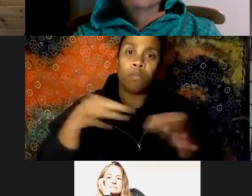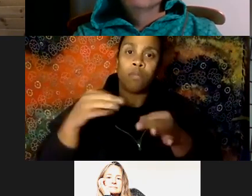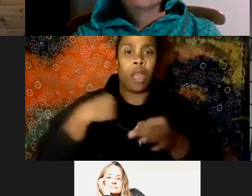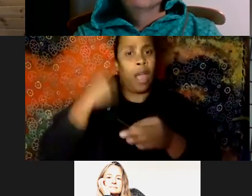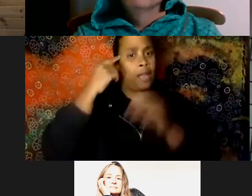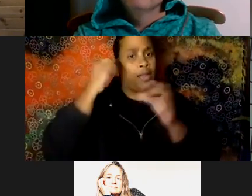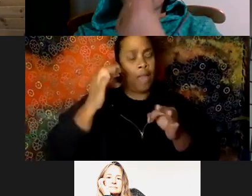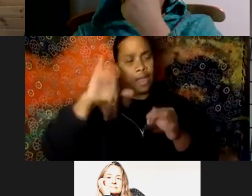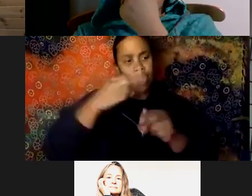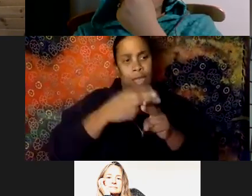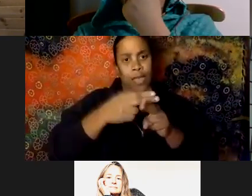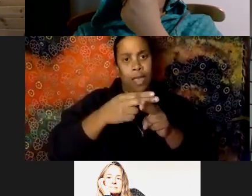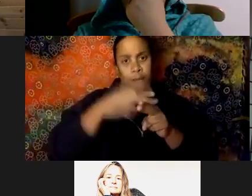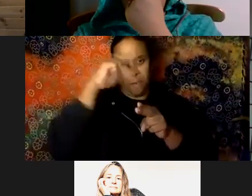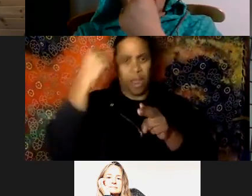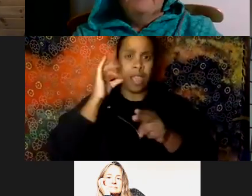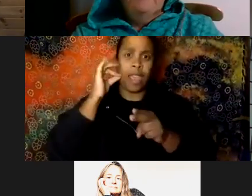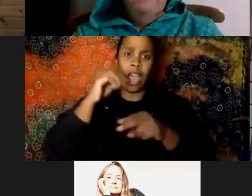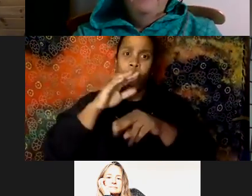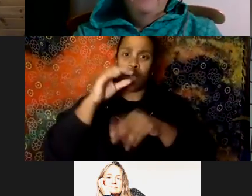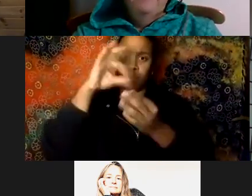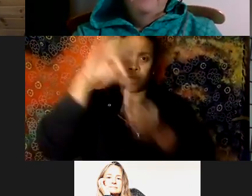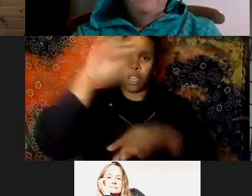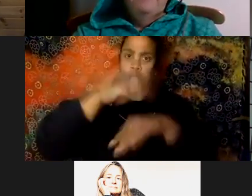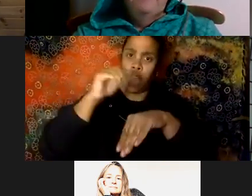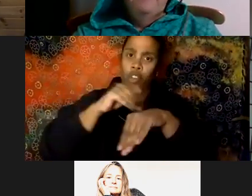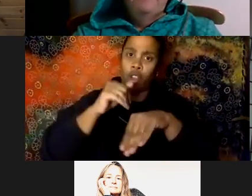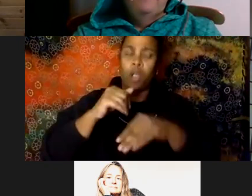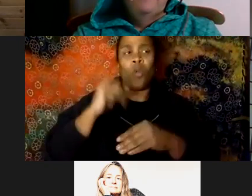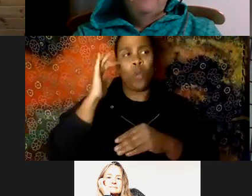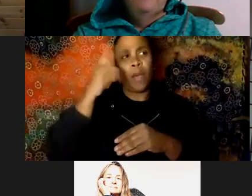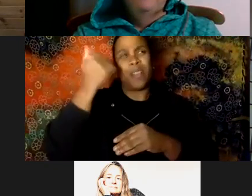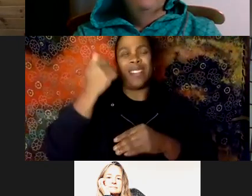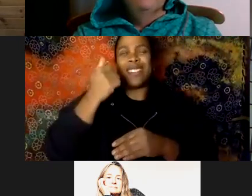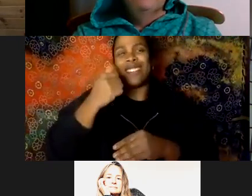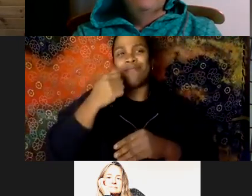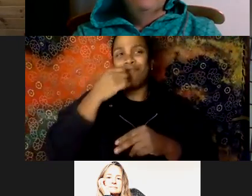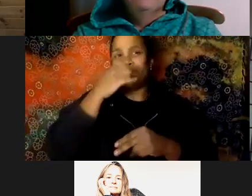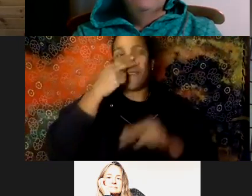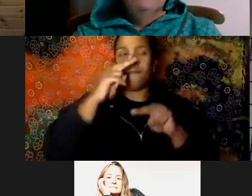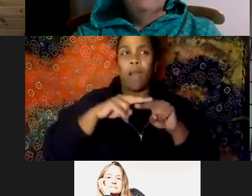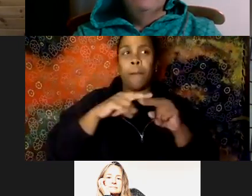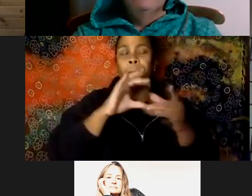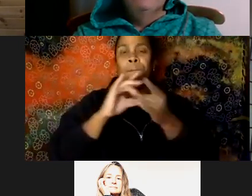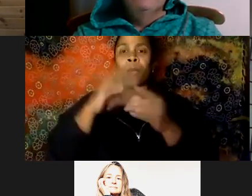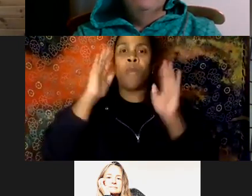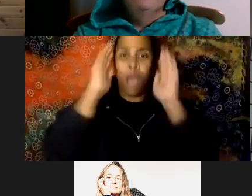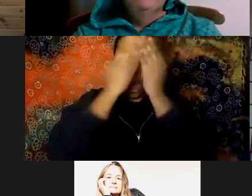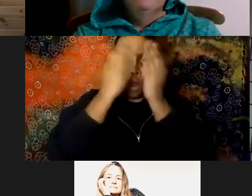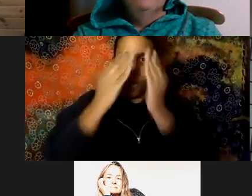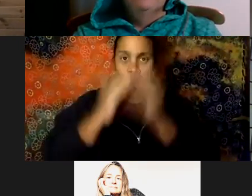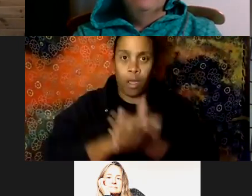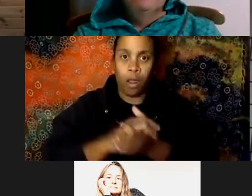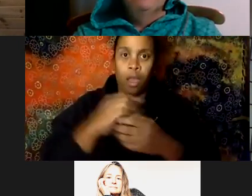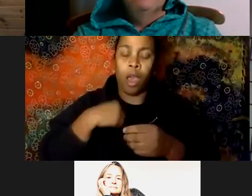as a playful way of connecting about this time of year, right? Halloween and Samhain. And so I looked some stuff up